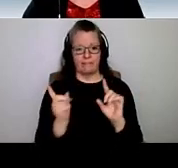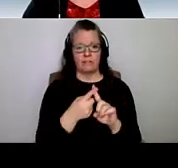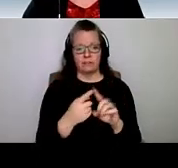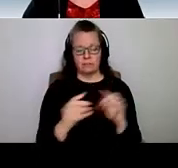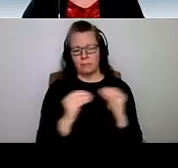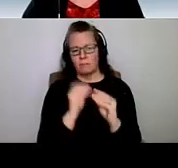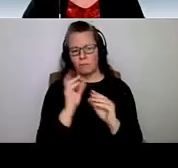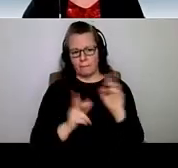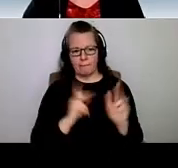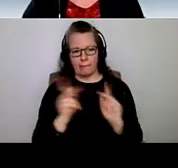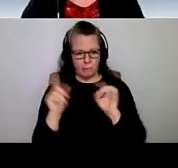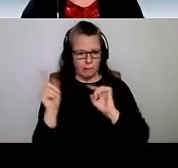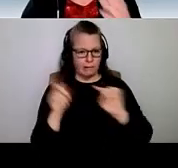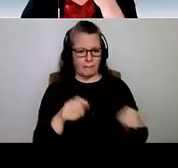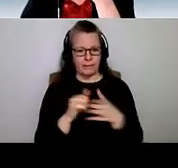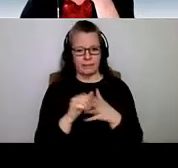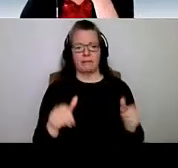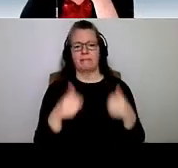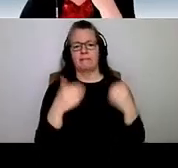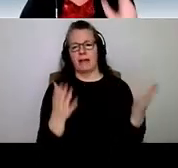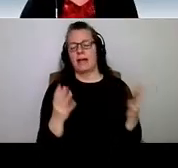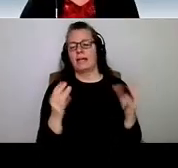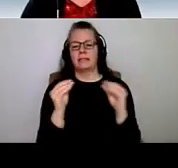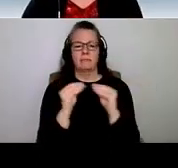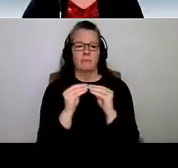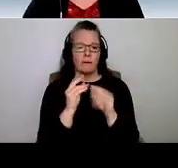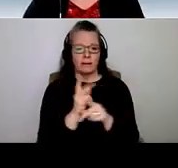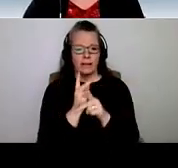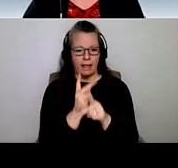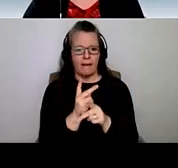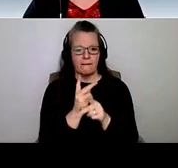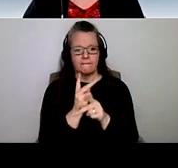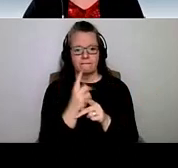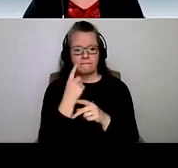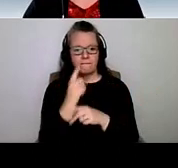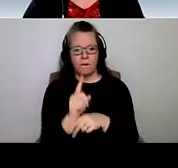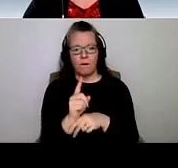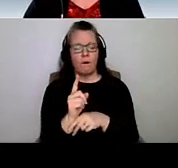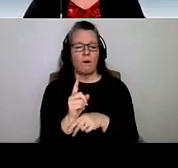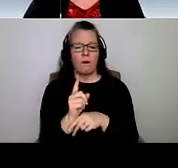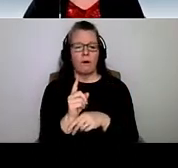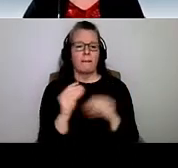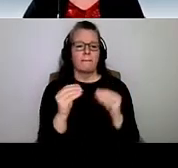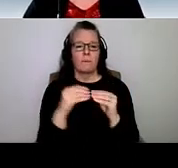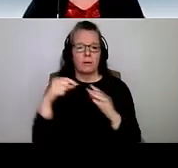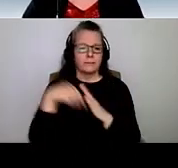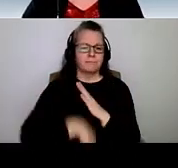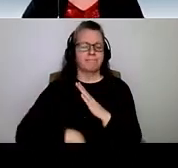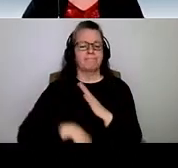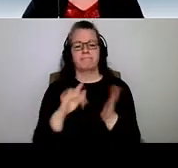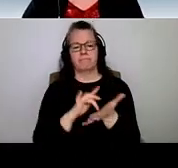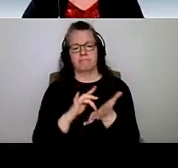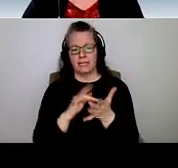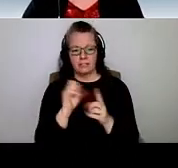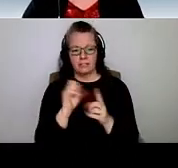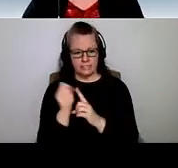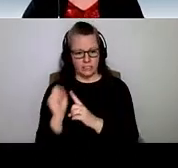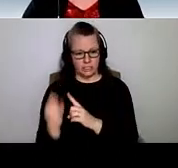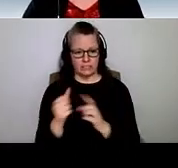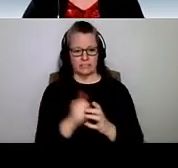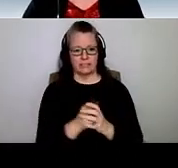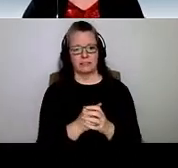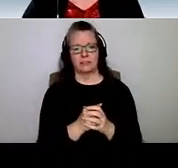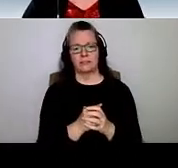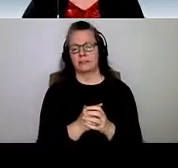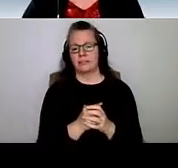are we're providing uncompensated care for. More complex medical conditions, quite frankly, substance